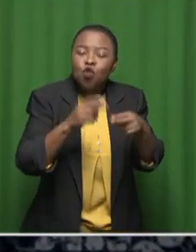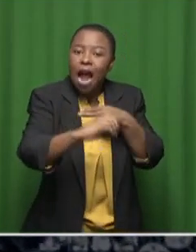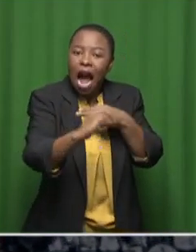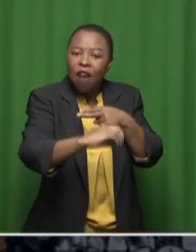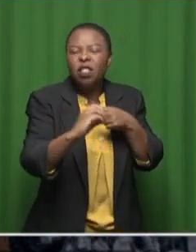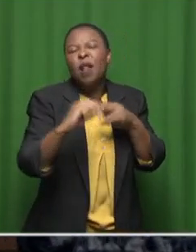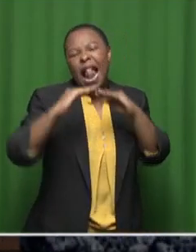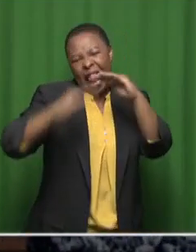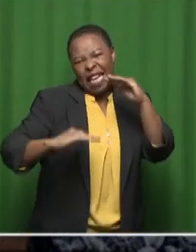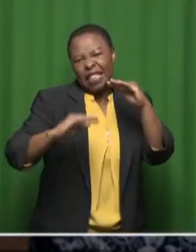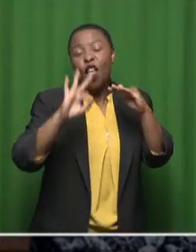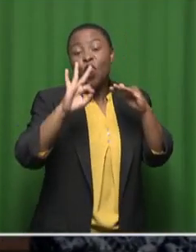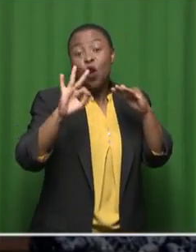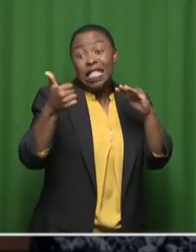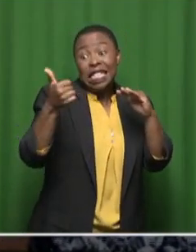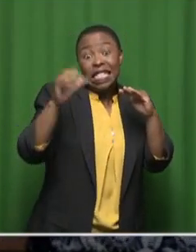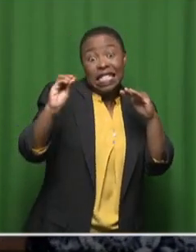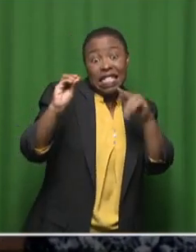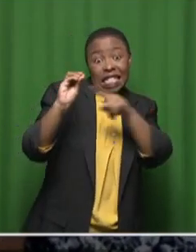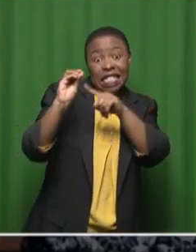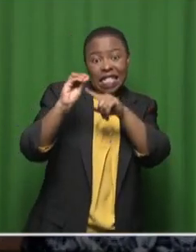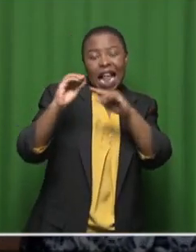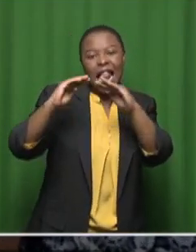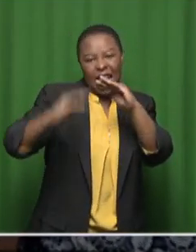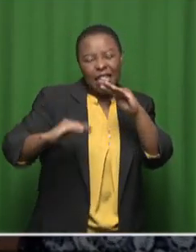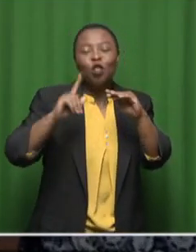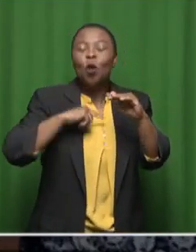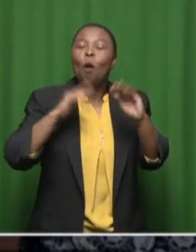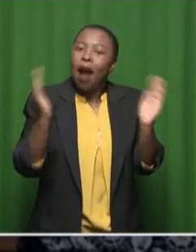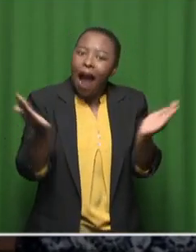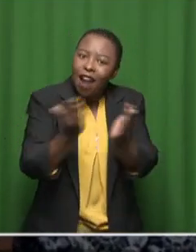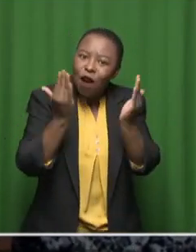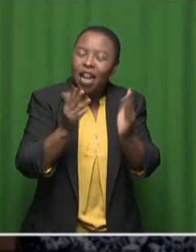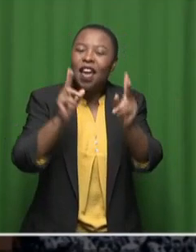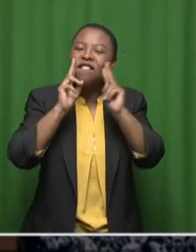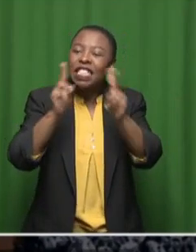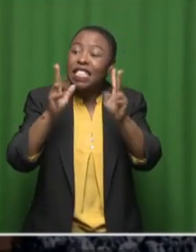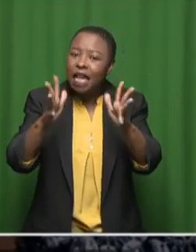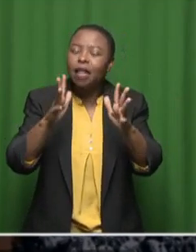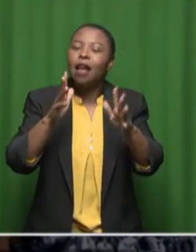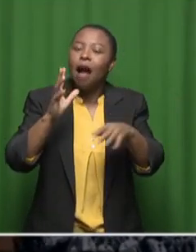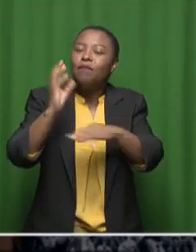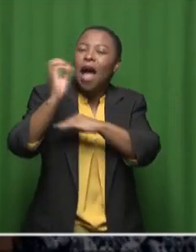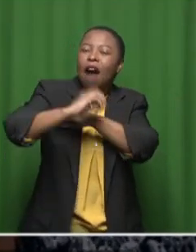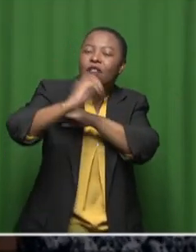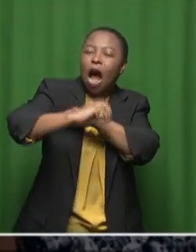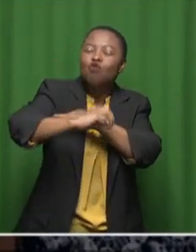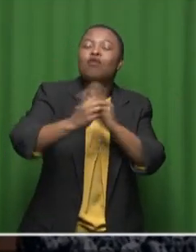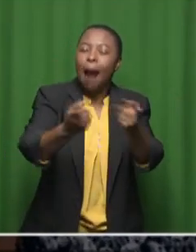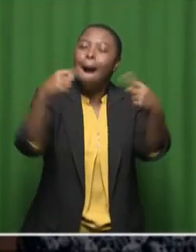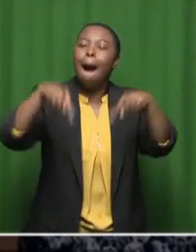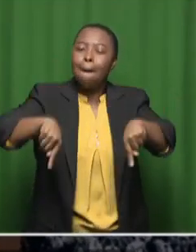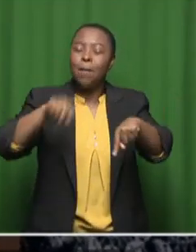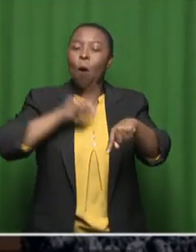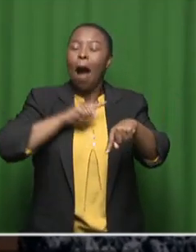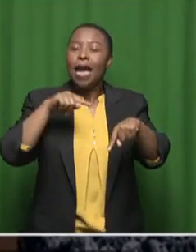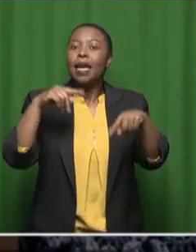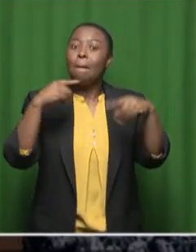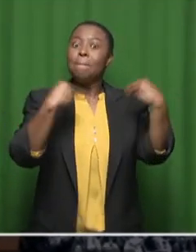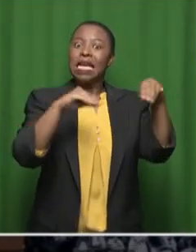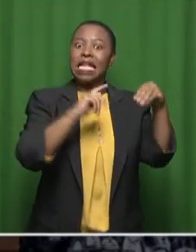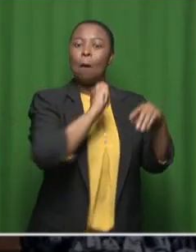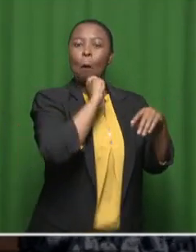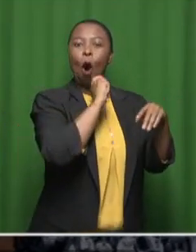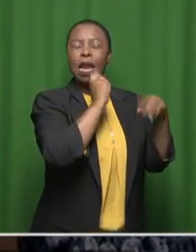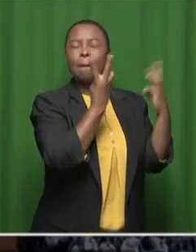it's 360 Rand a ticket. And we'd certainly like to encourage visitors to visit in the afternoon because it is so very busy in the